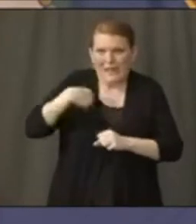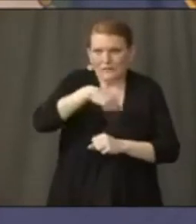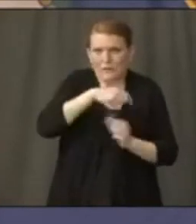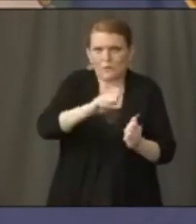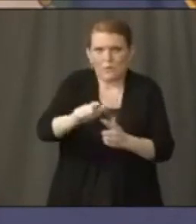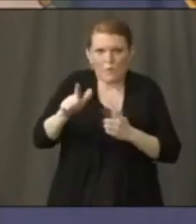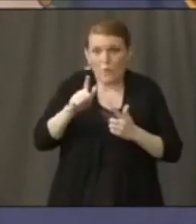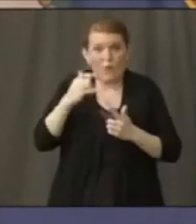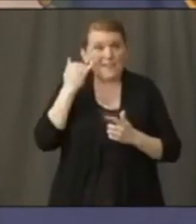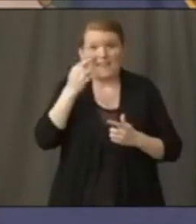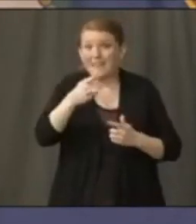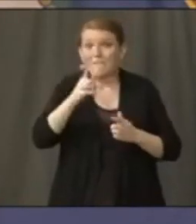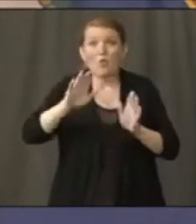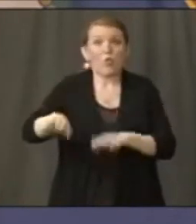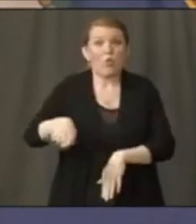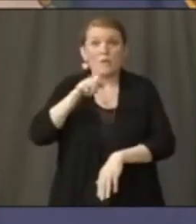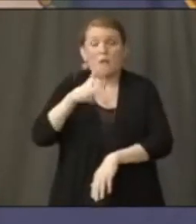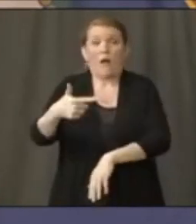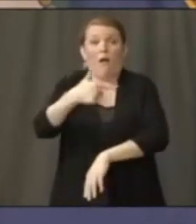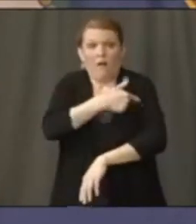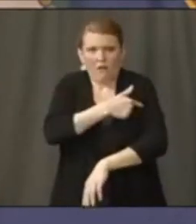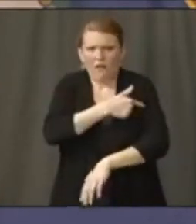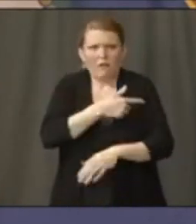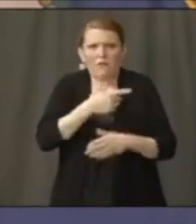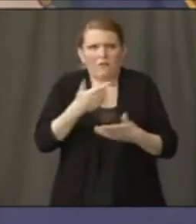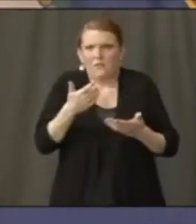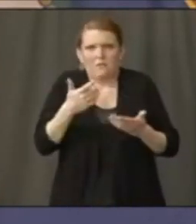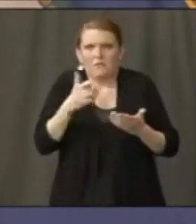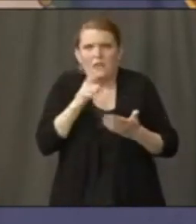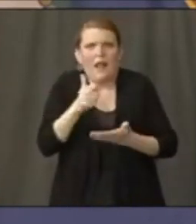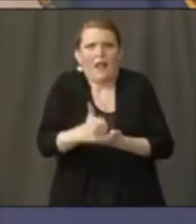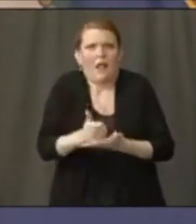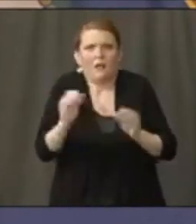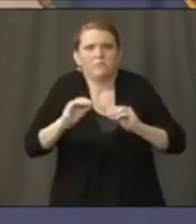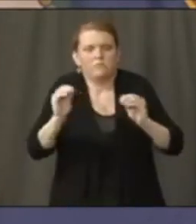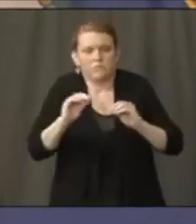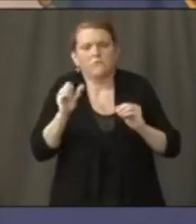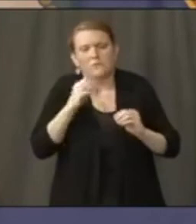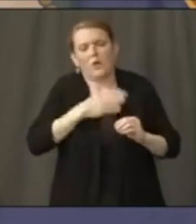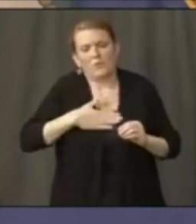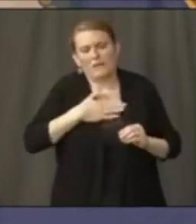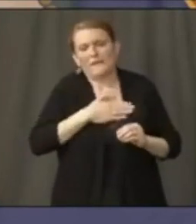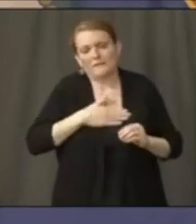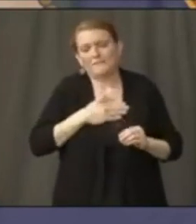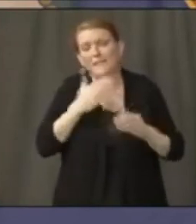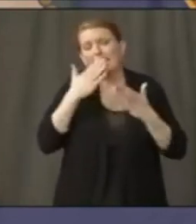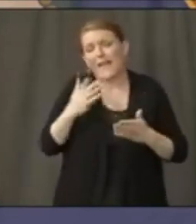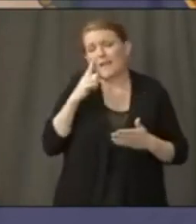looking forward to that day very much. Thanks, everybody. Nice to see you. Appreciate you guys being here.